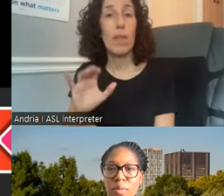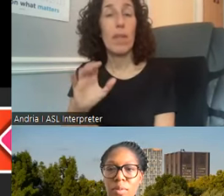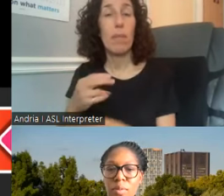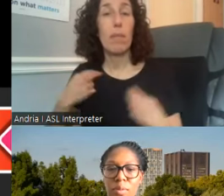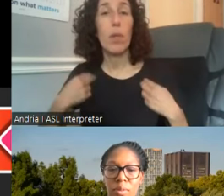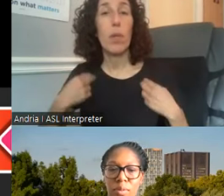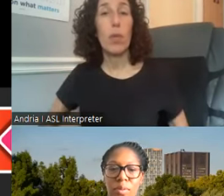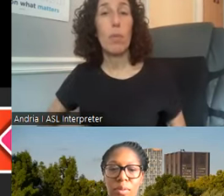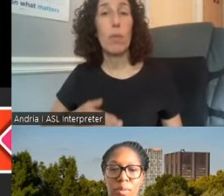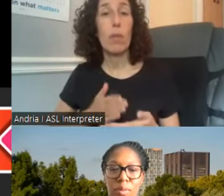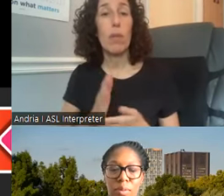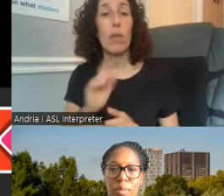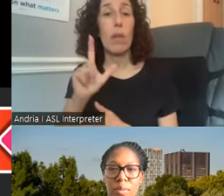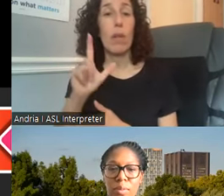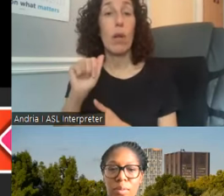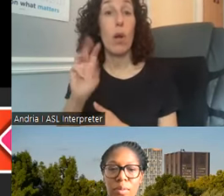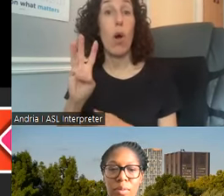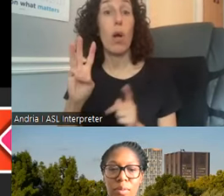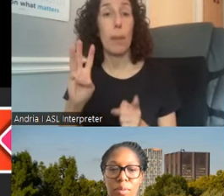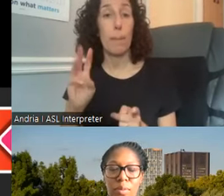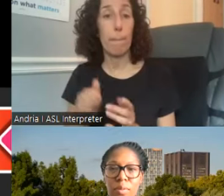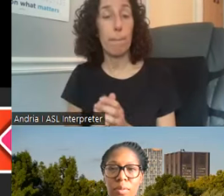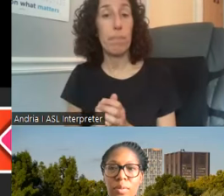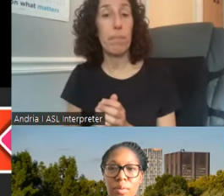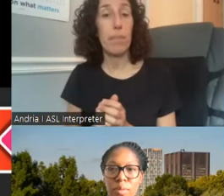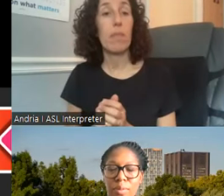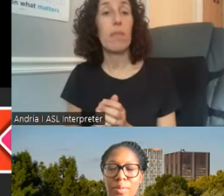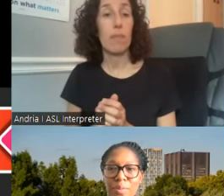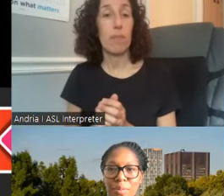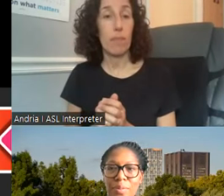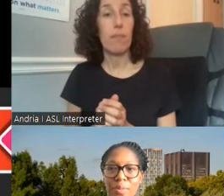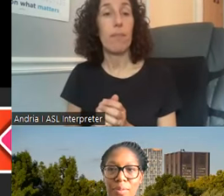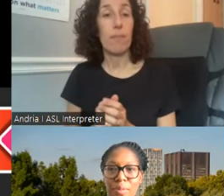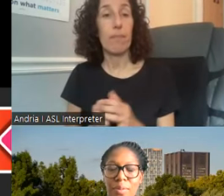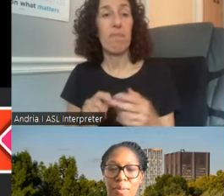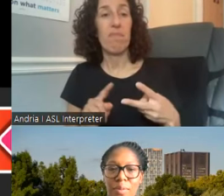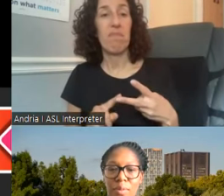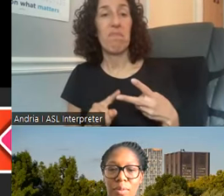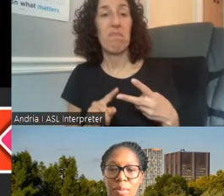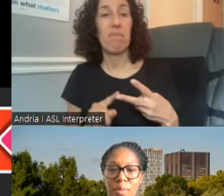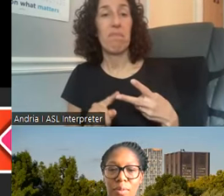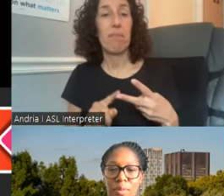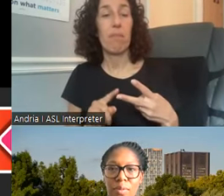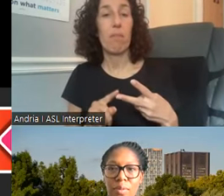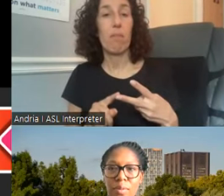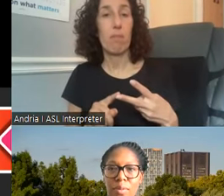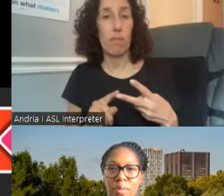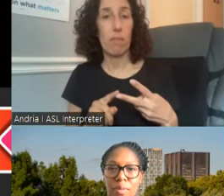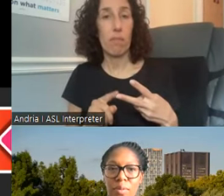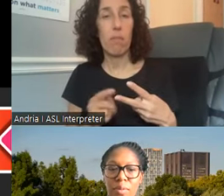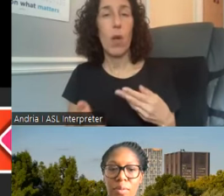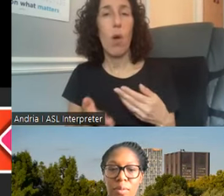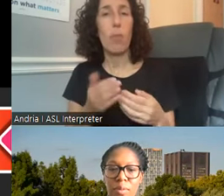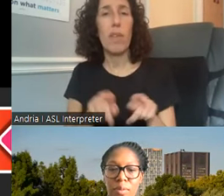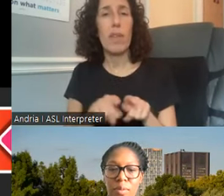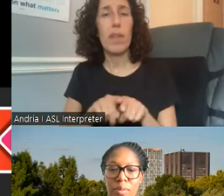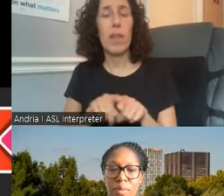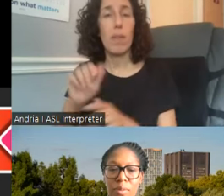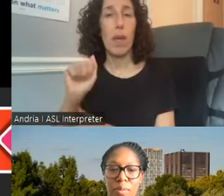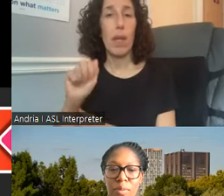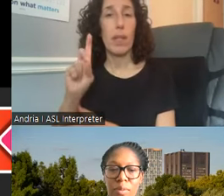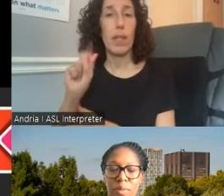which also has a definition of disability that's very similar to the ADA. The main difference is that